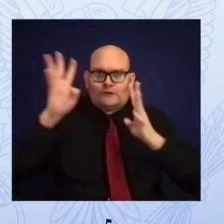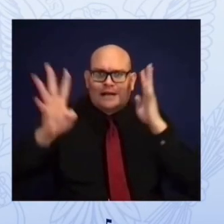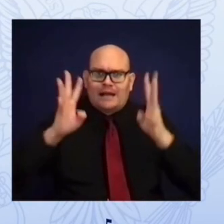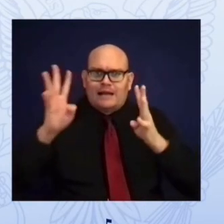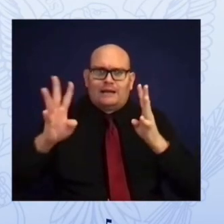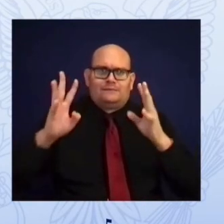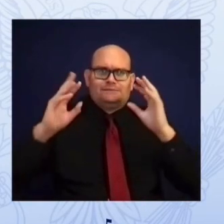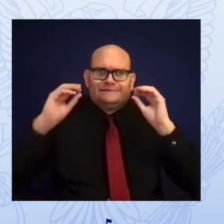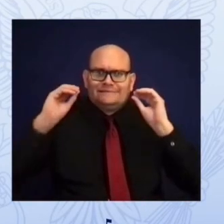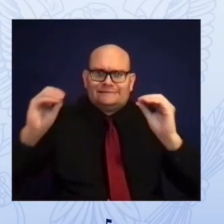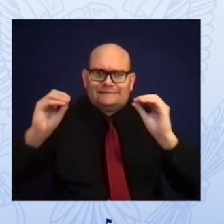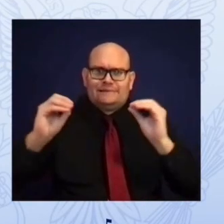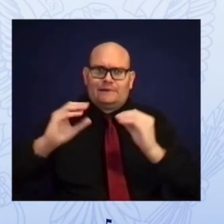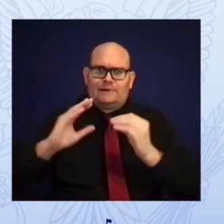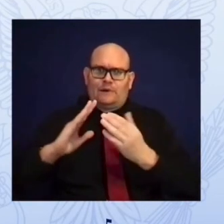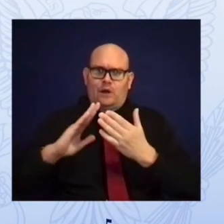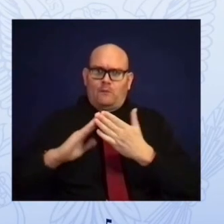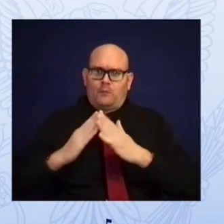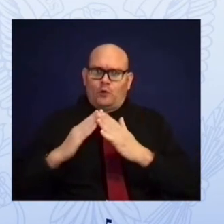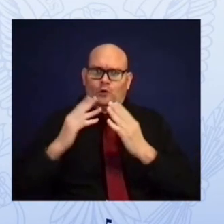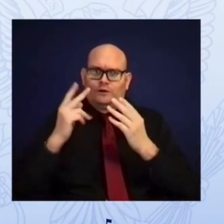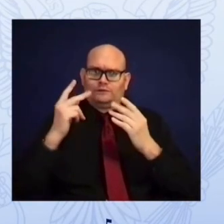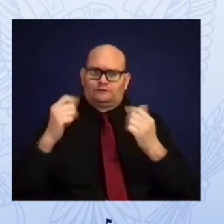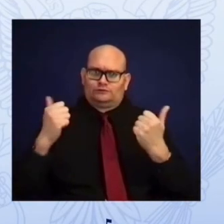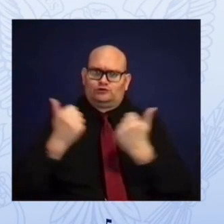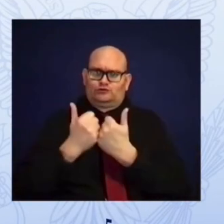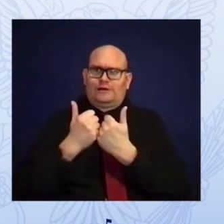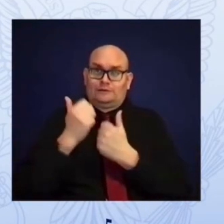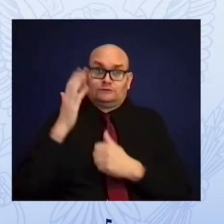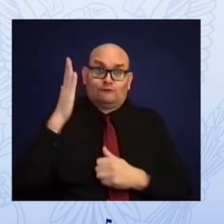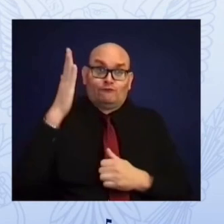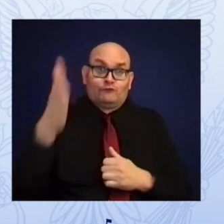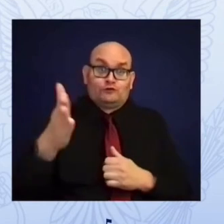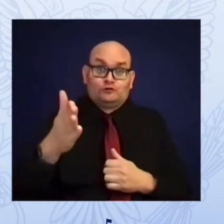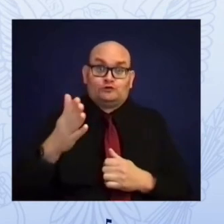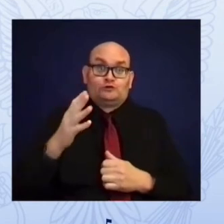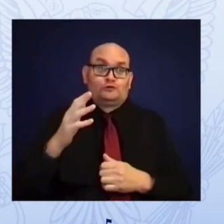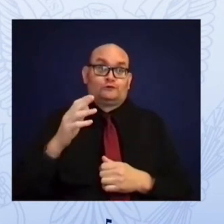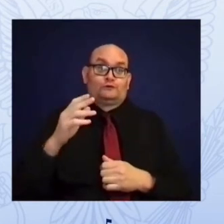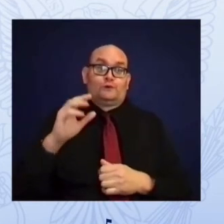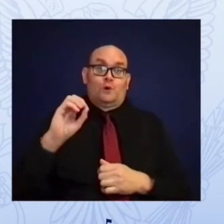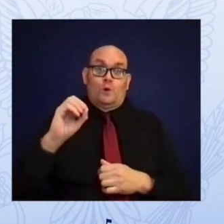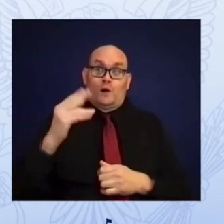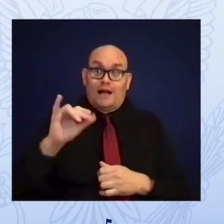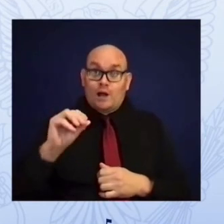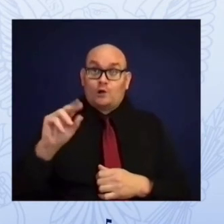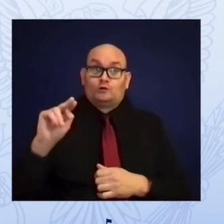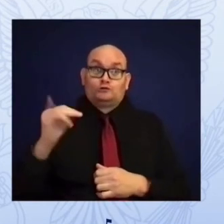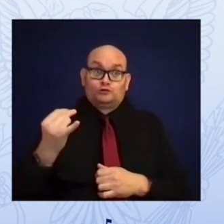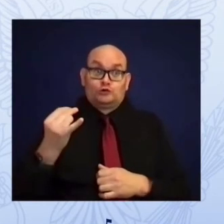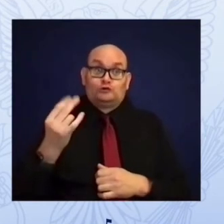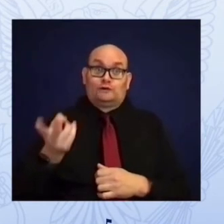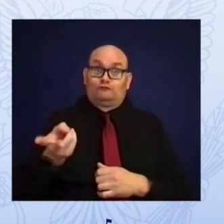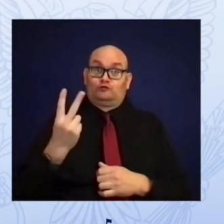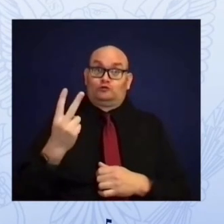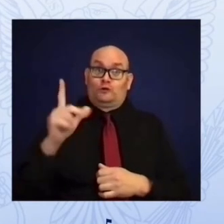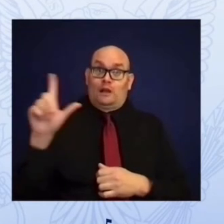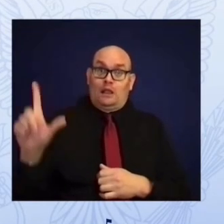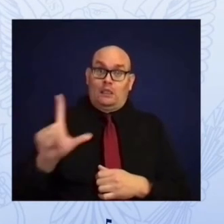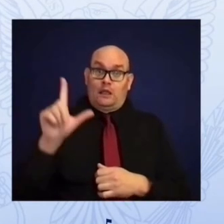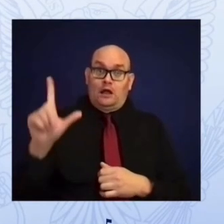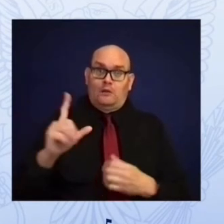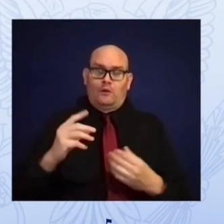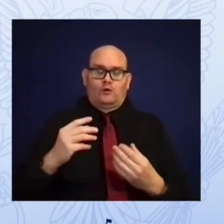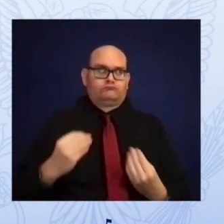future. And in New Jersey and Ohio, two libraries with long histories who have found new vigor in being not only in touch with